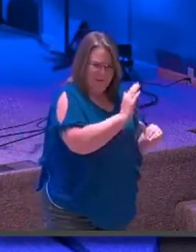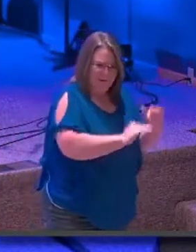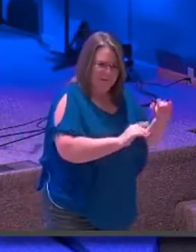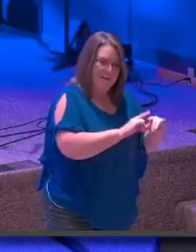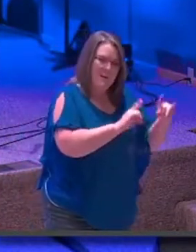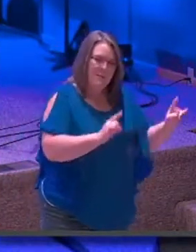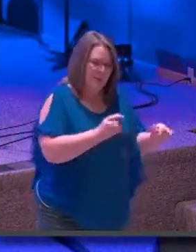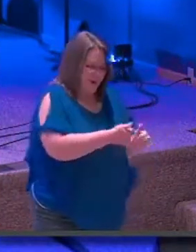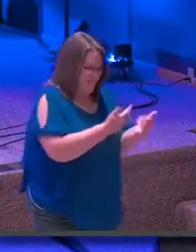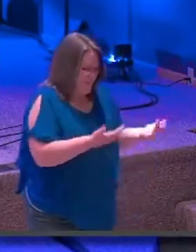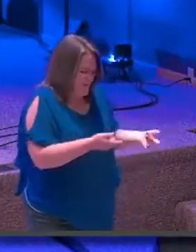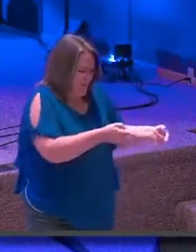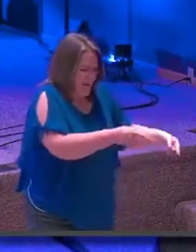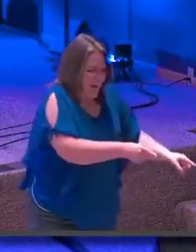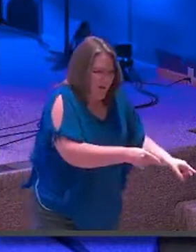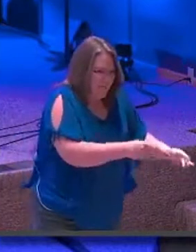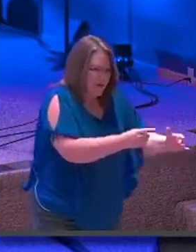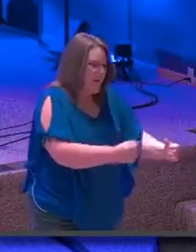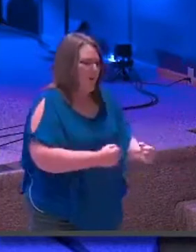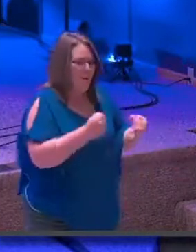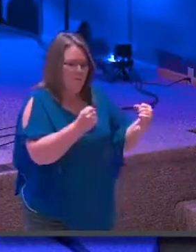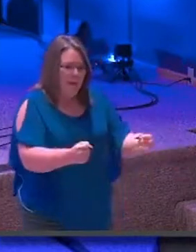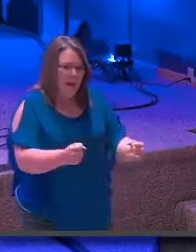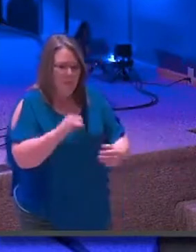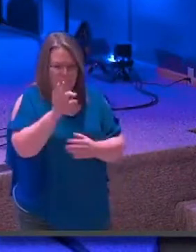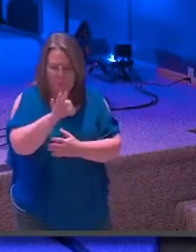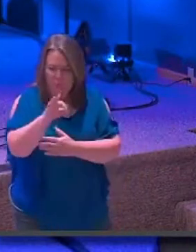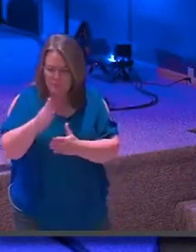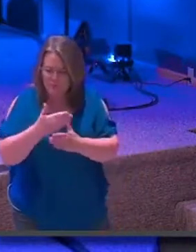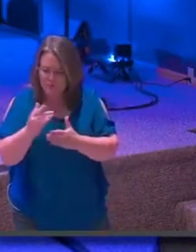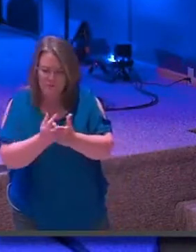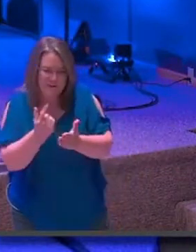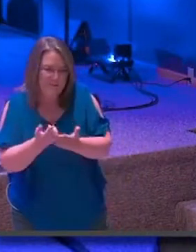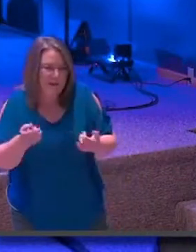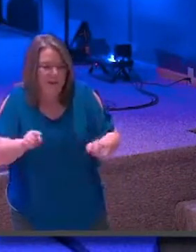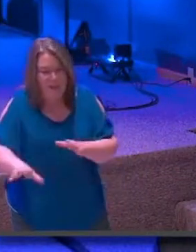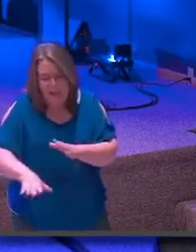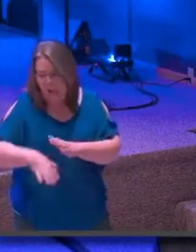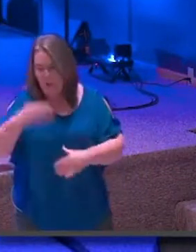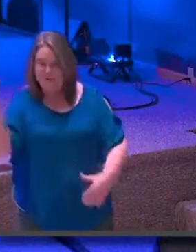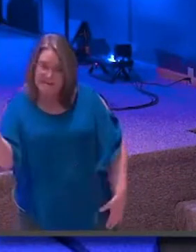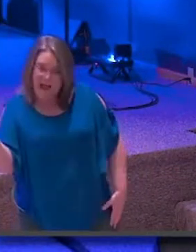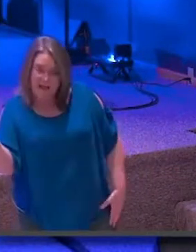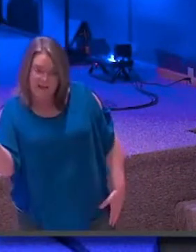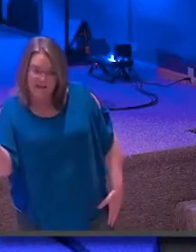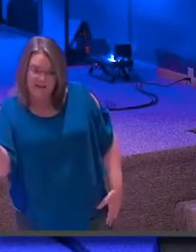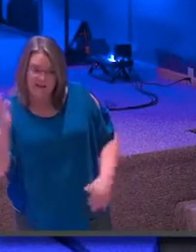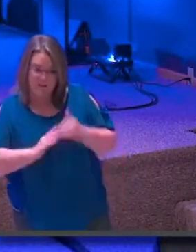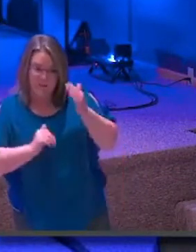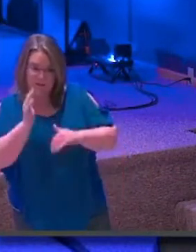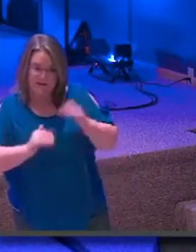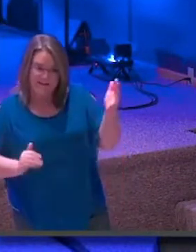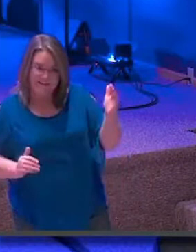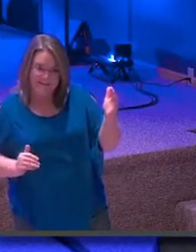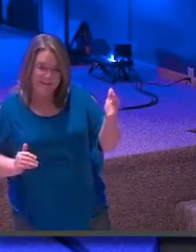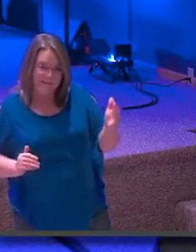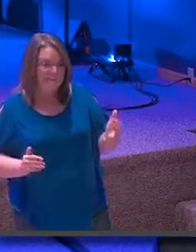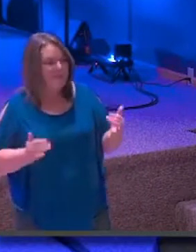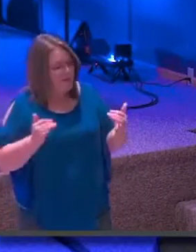happened that was power and preaching and sharing the gospel happened outside of a building. Now, you did